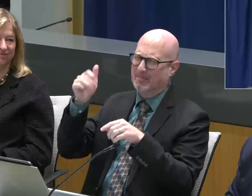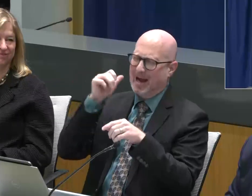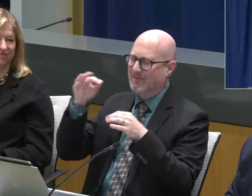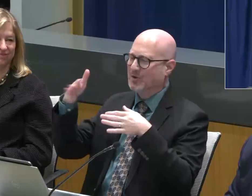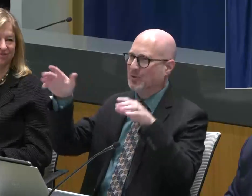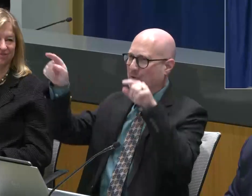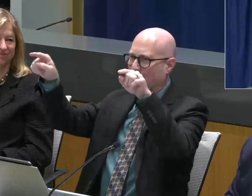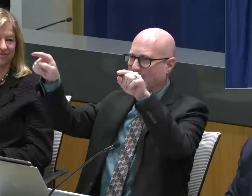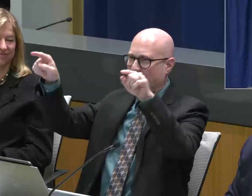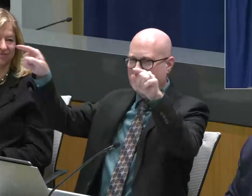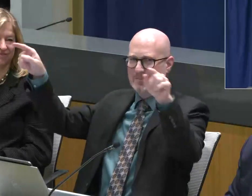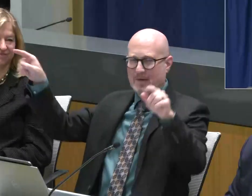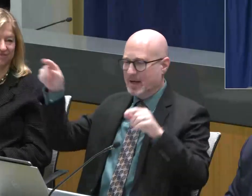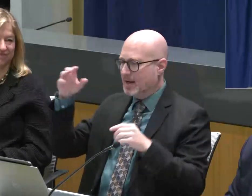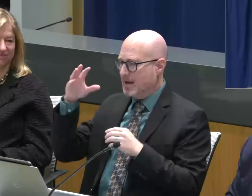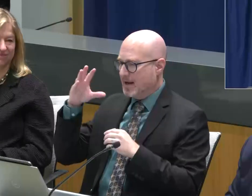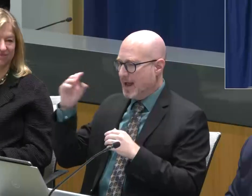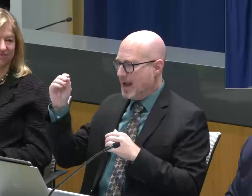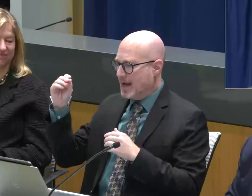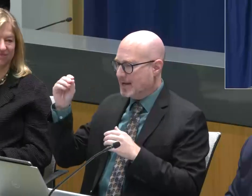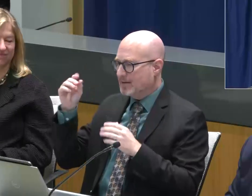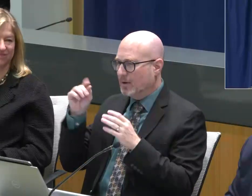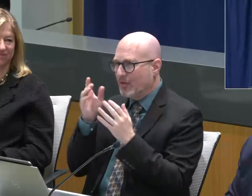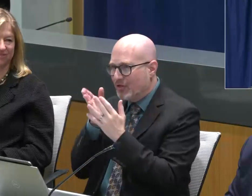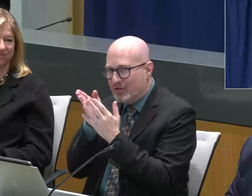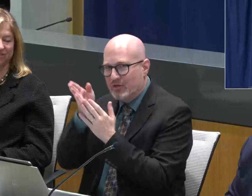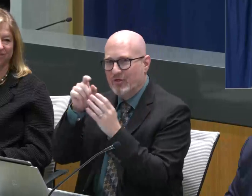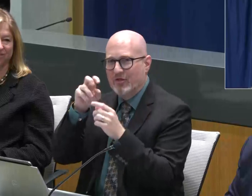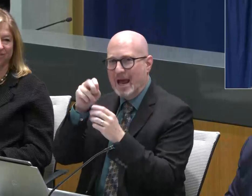the back of this room.